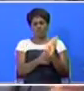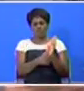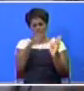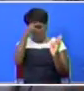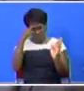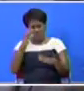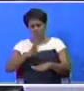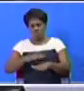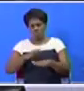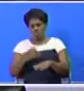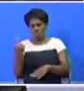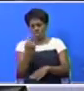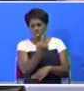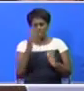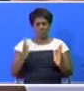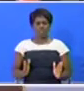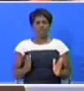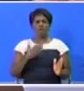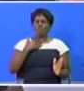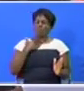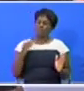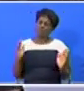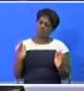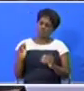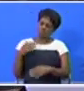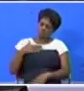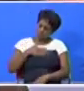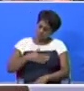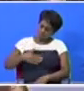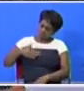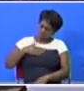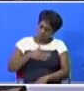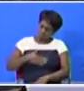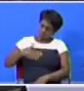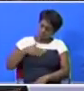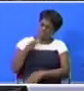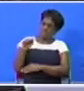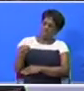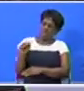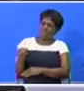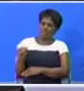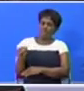is good for everyone. Tungependa kuwasihi hasa